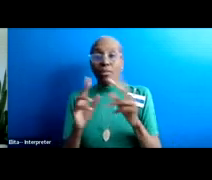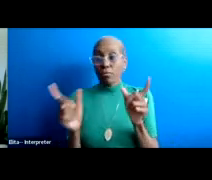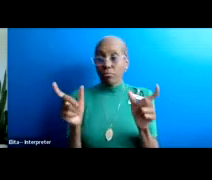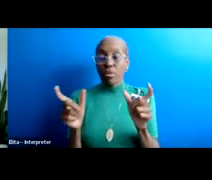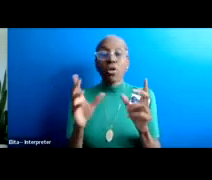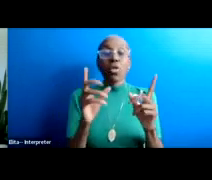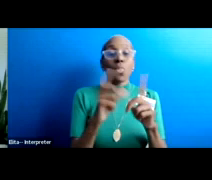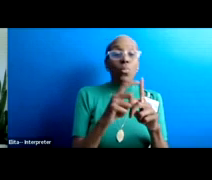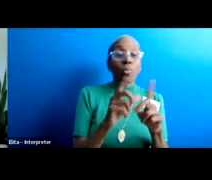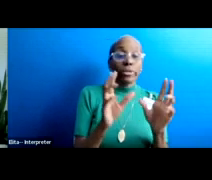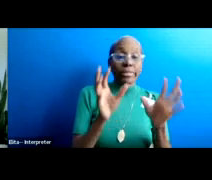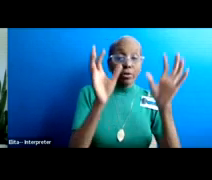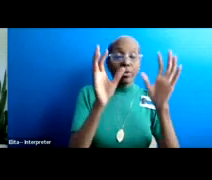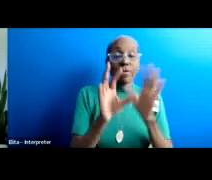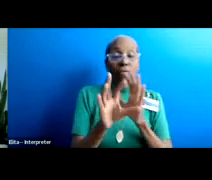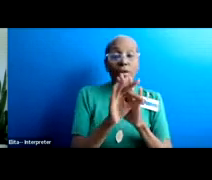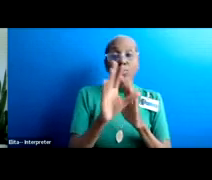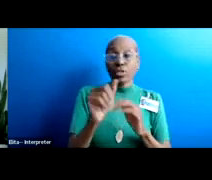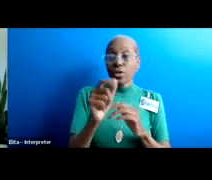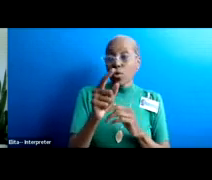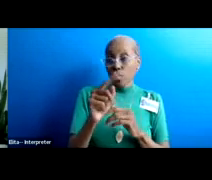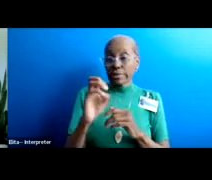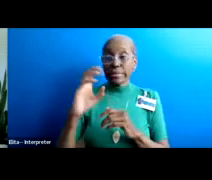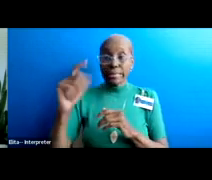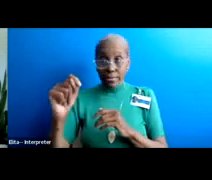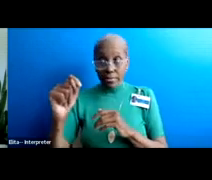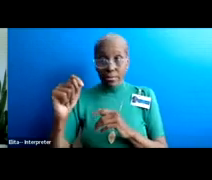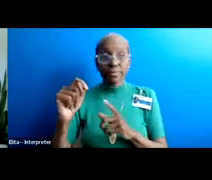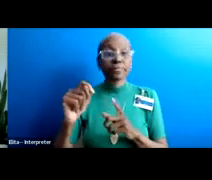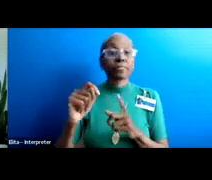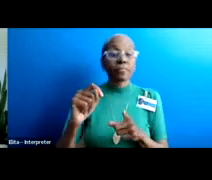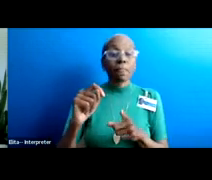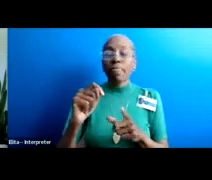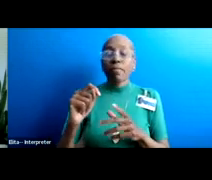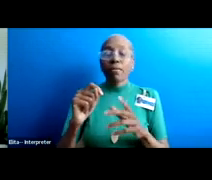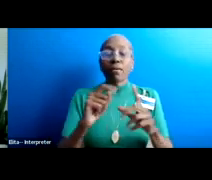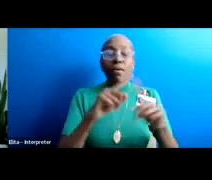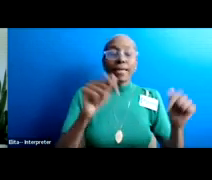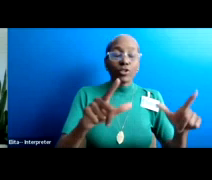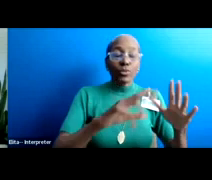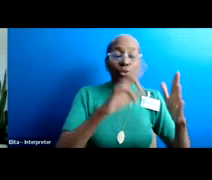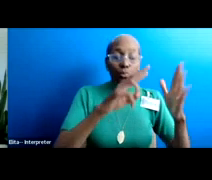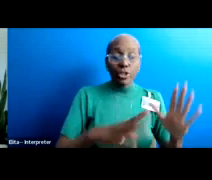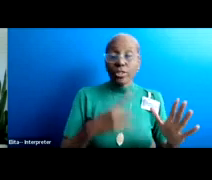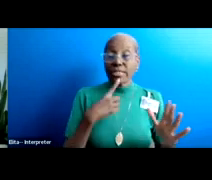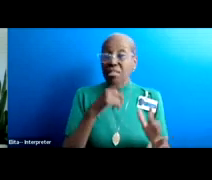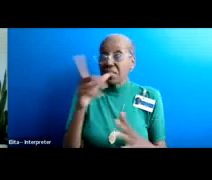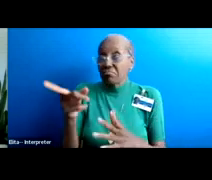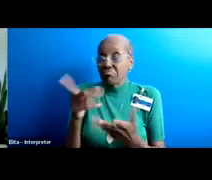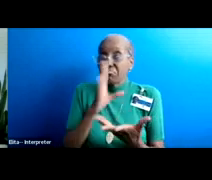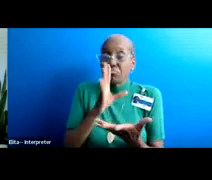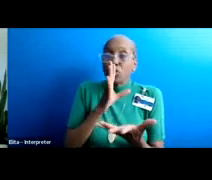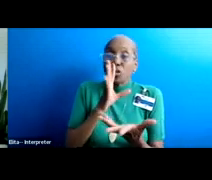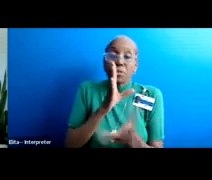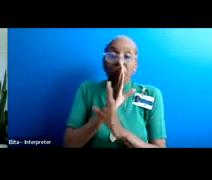use the decorative option in your alt text, it can, the screen reader will recognize that it doesn't even need to talk about that